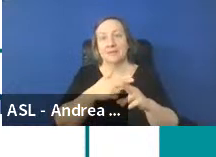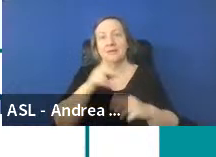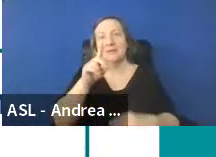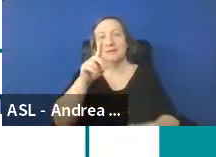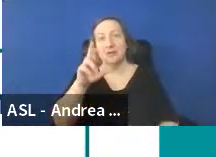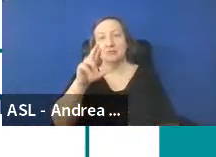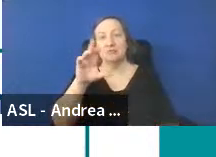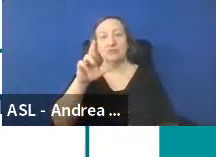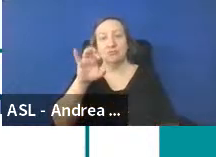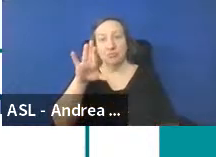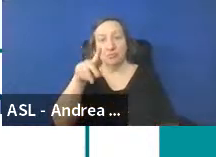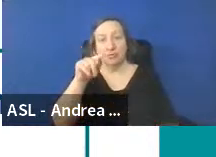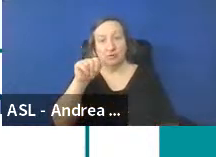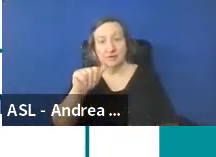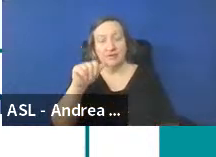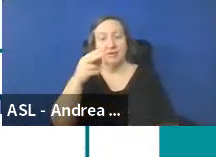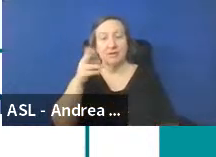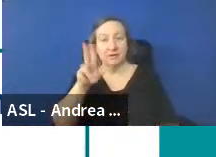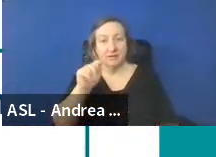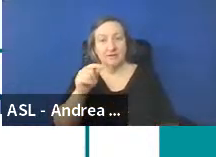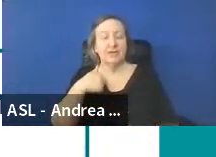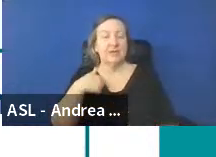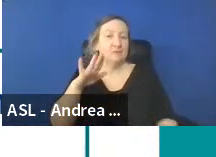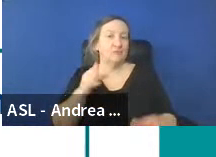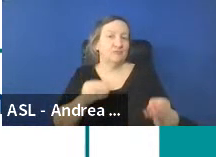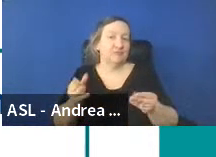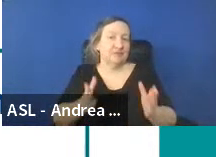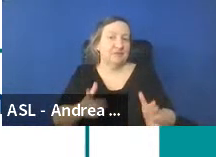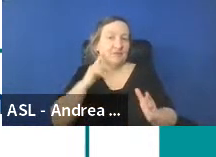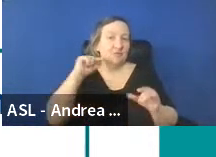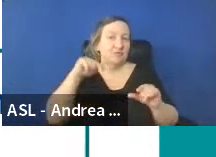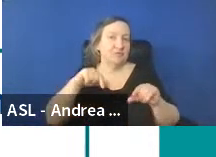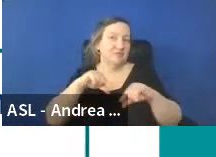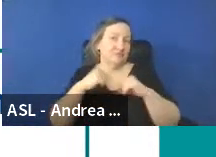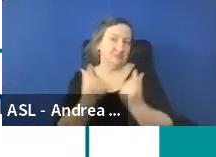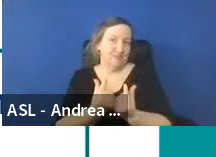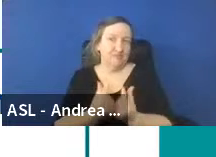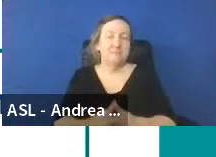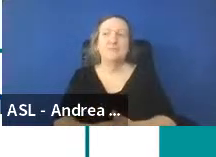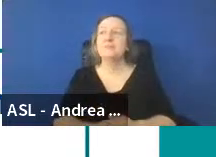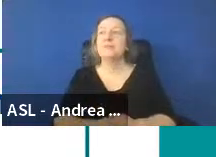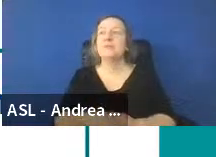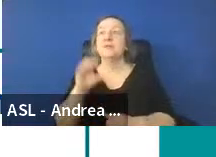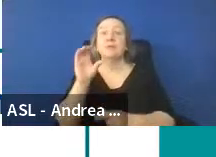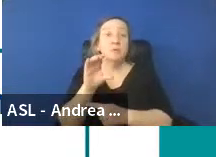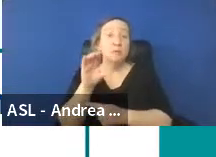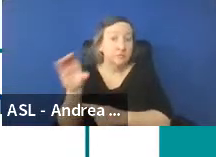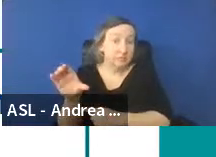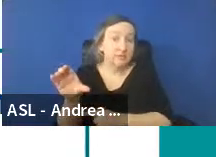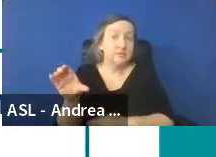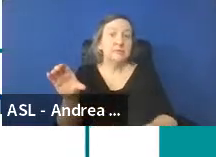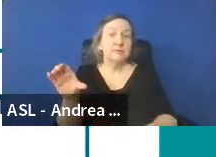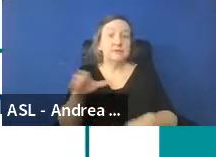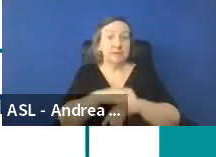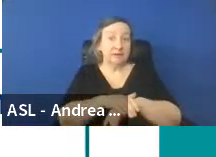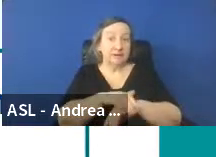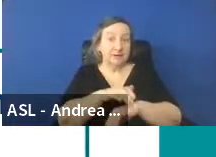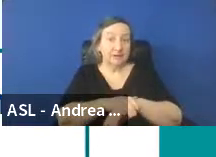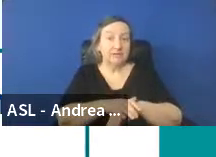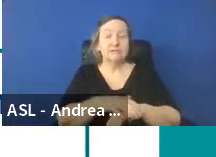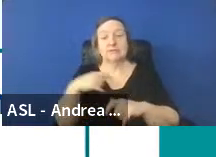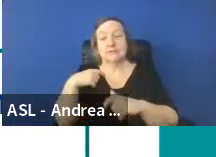Roberta Hunt, and I'm your facilitator for this group. Closed captions are in English